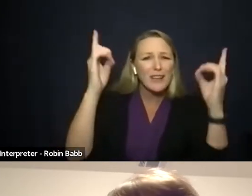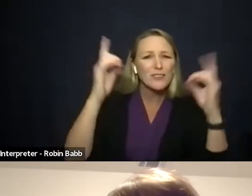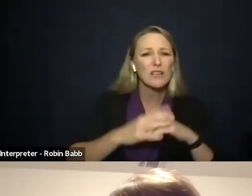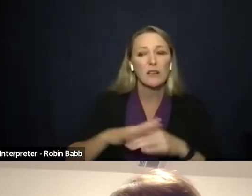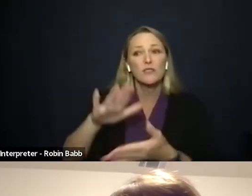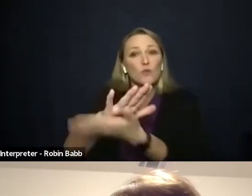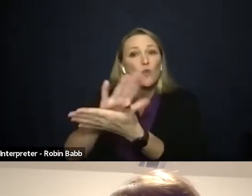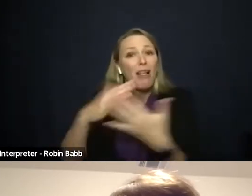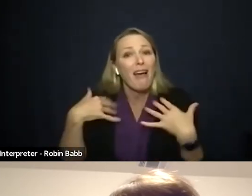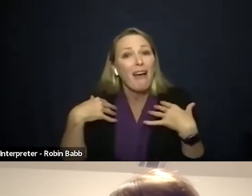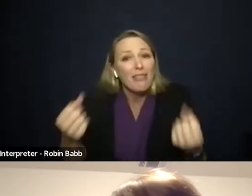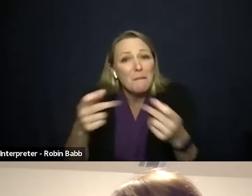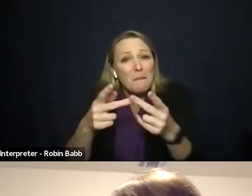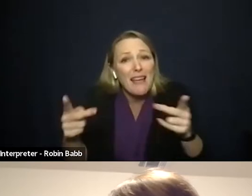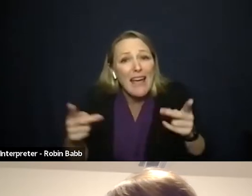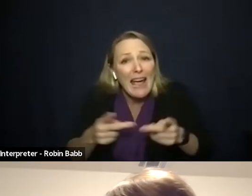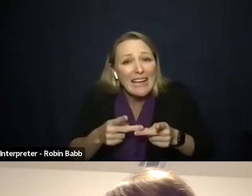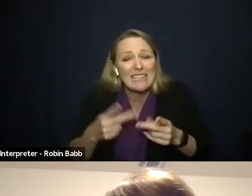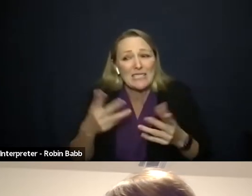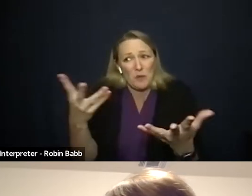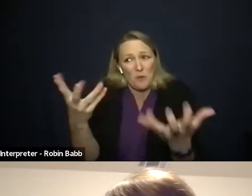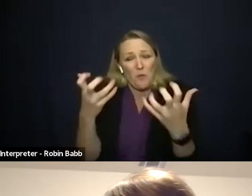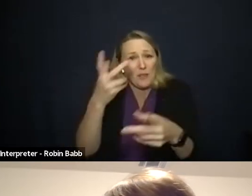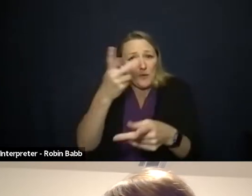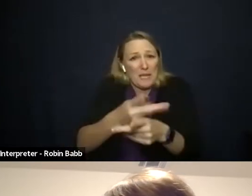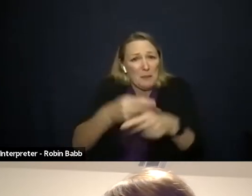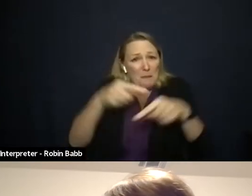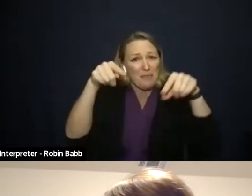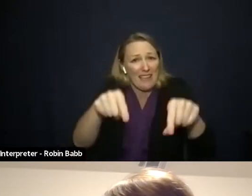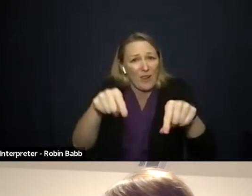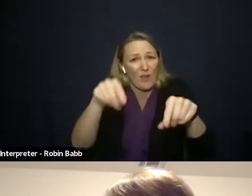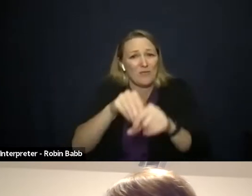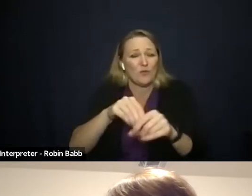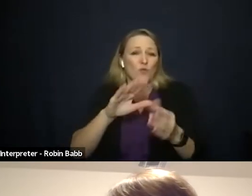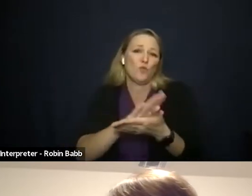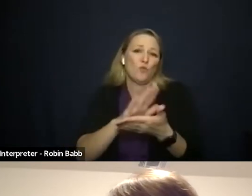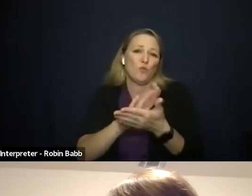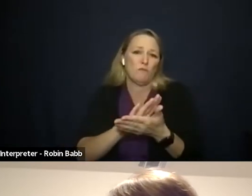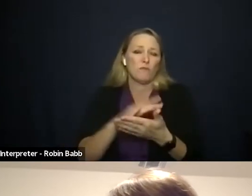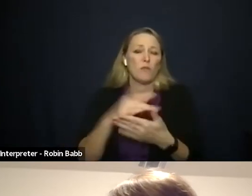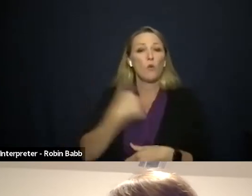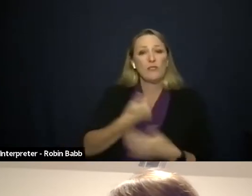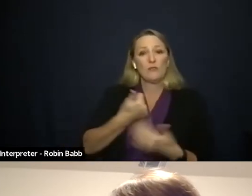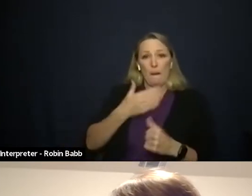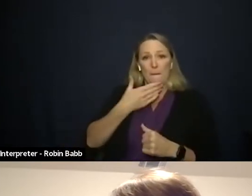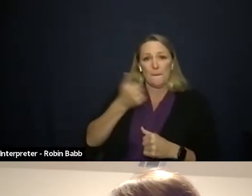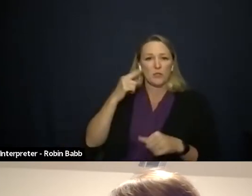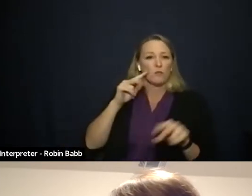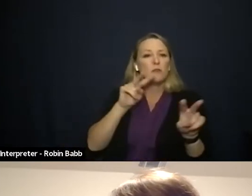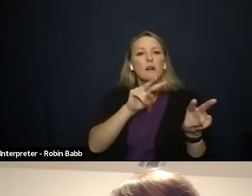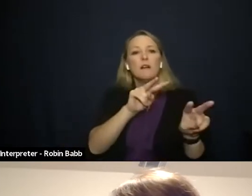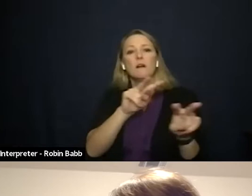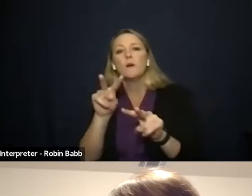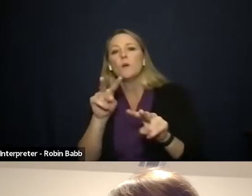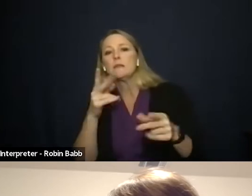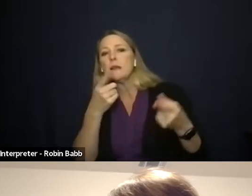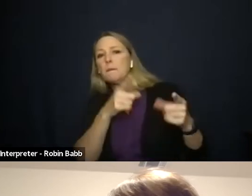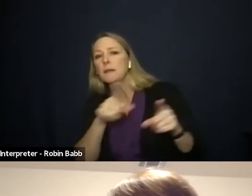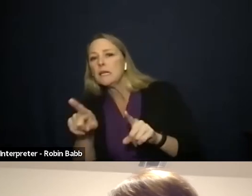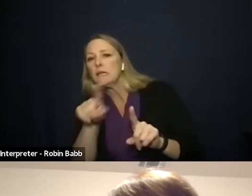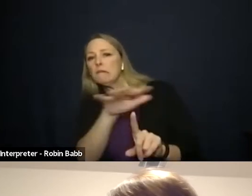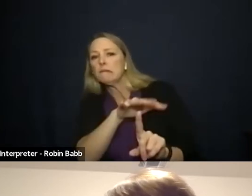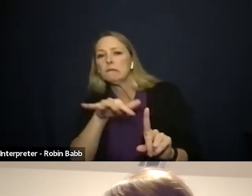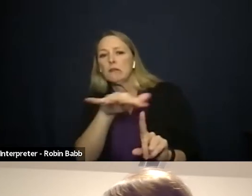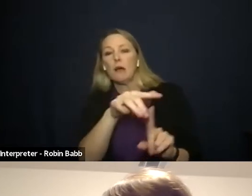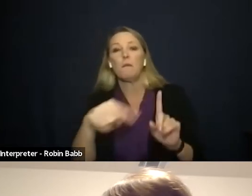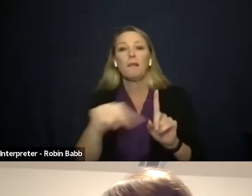healthy places we'll do our best to monitor what's happening and hopefully santa barbara county and california will